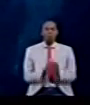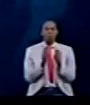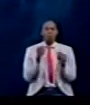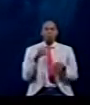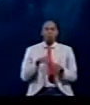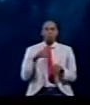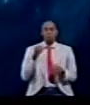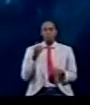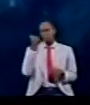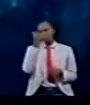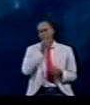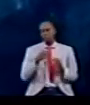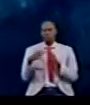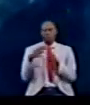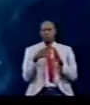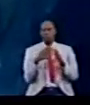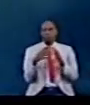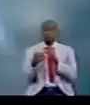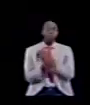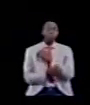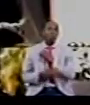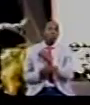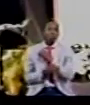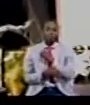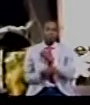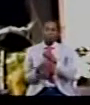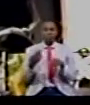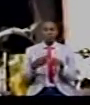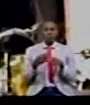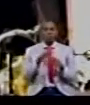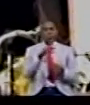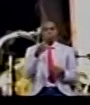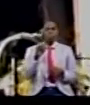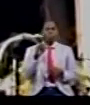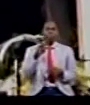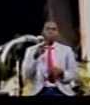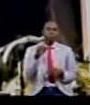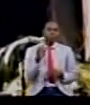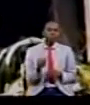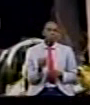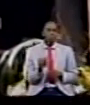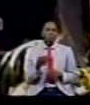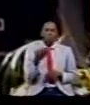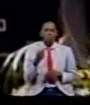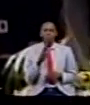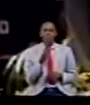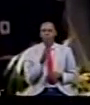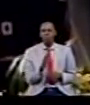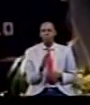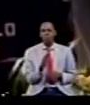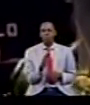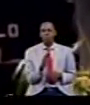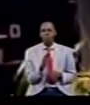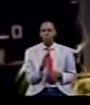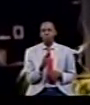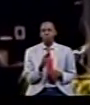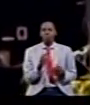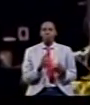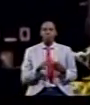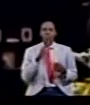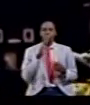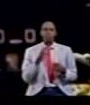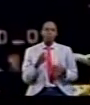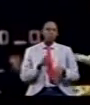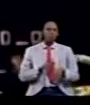life and then bring, you know, peace and joy into our life, into our home. He's the only one that has all the power to give